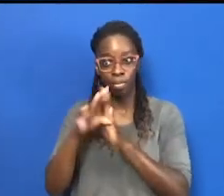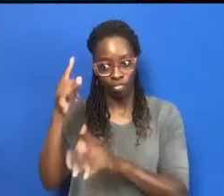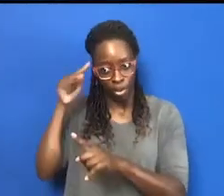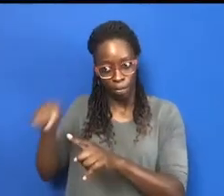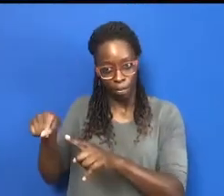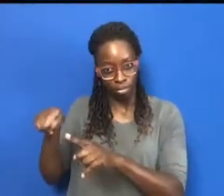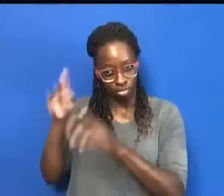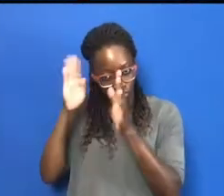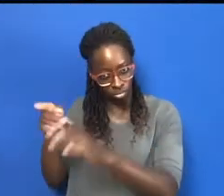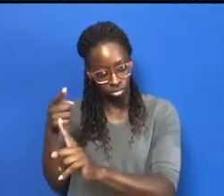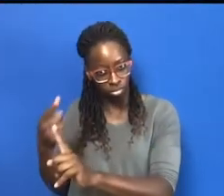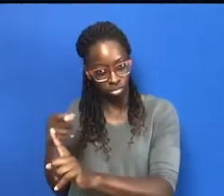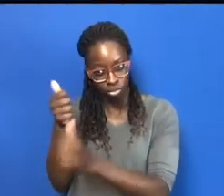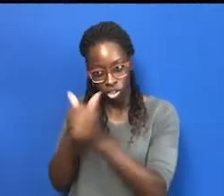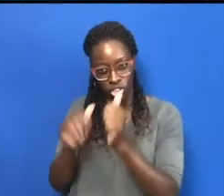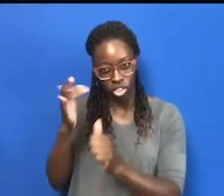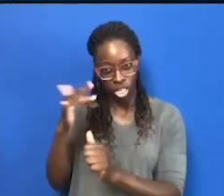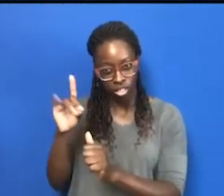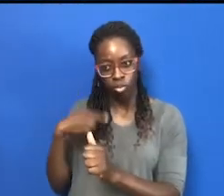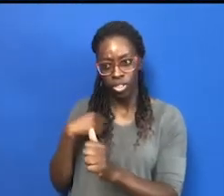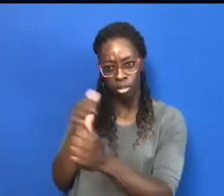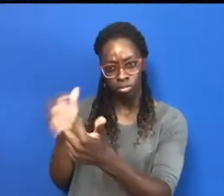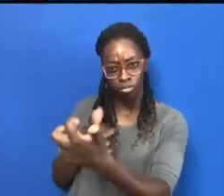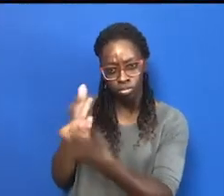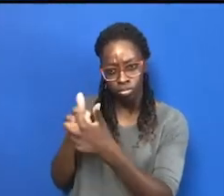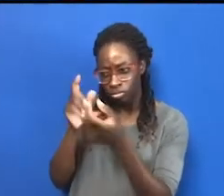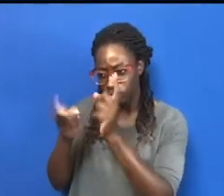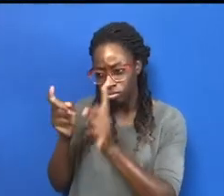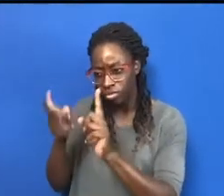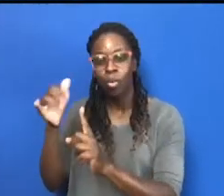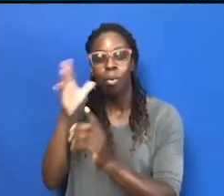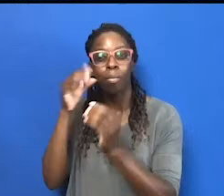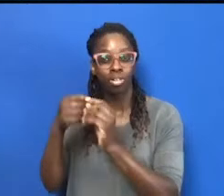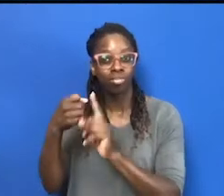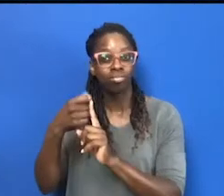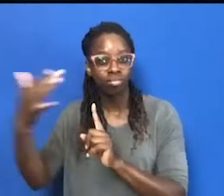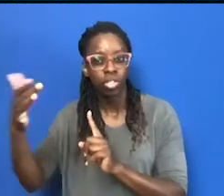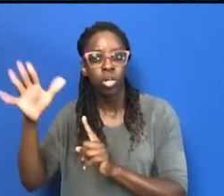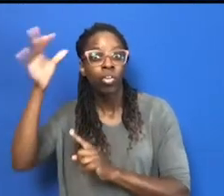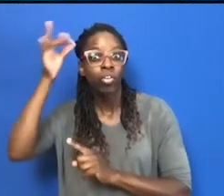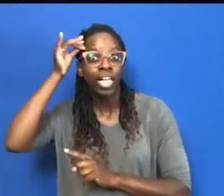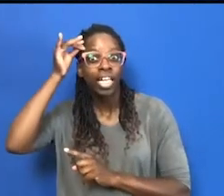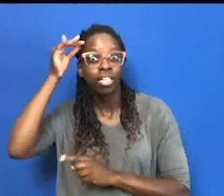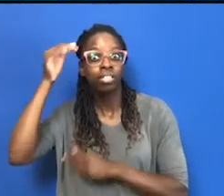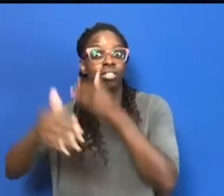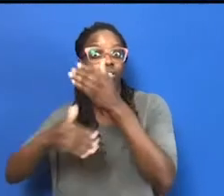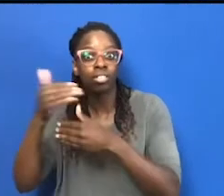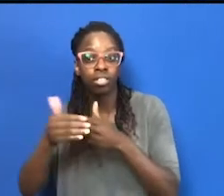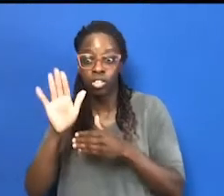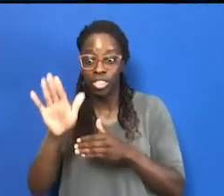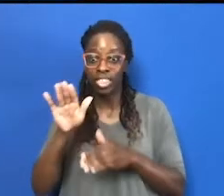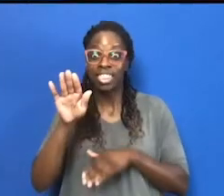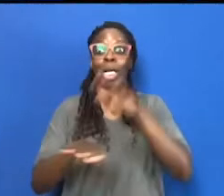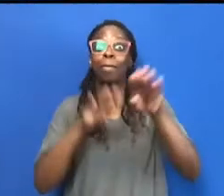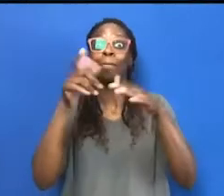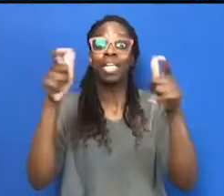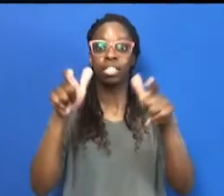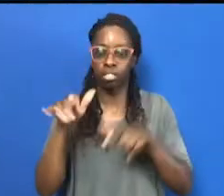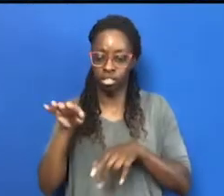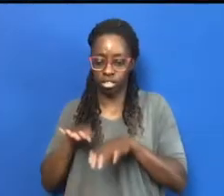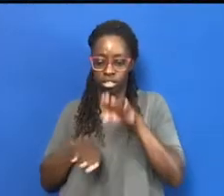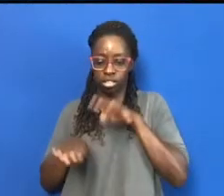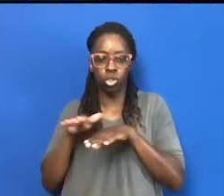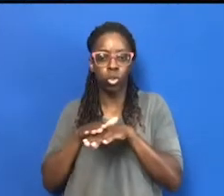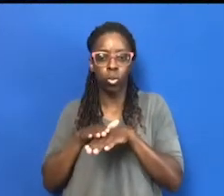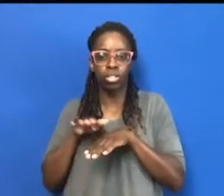be modified by adding information, reducing steps for them, and the like. So